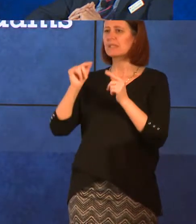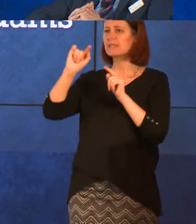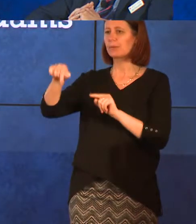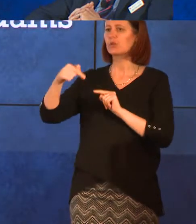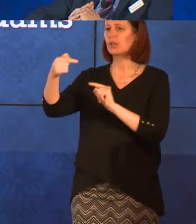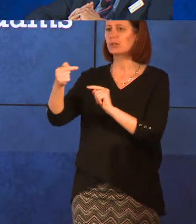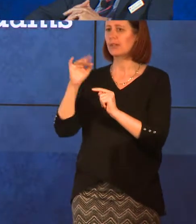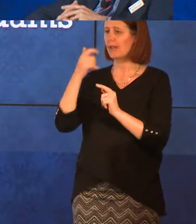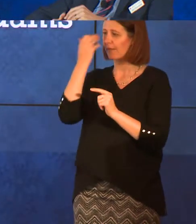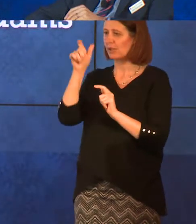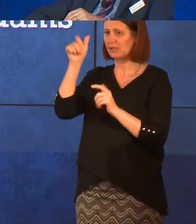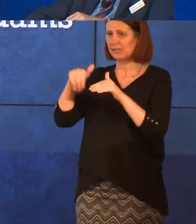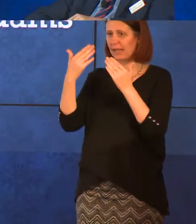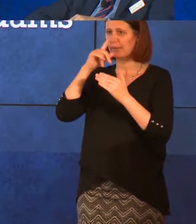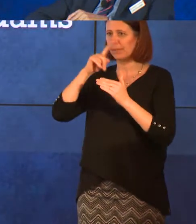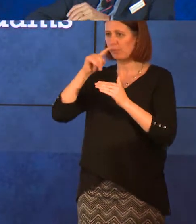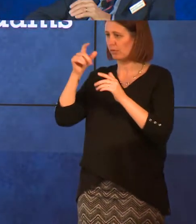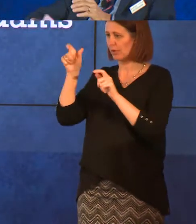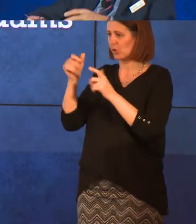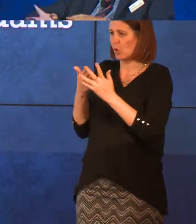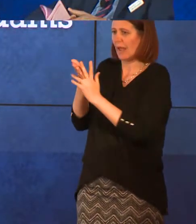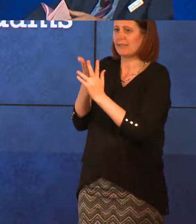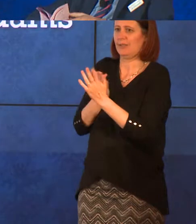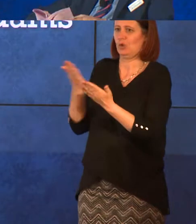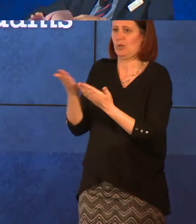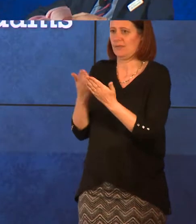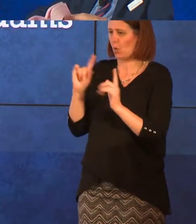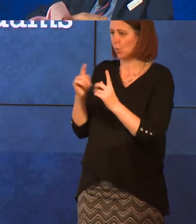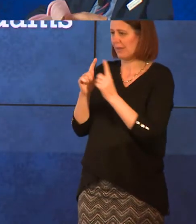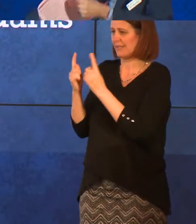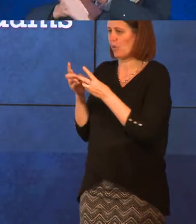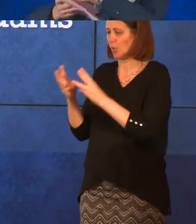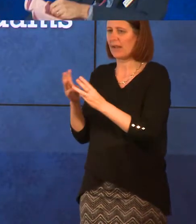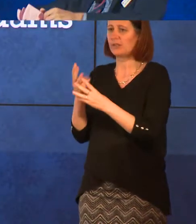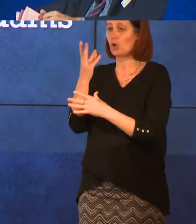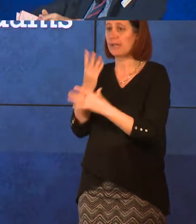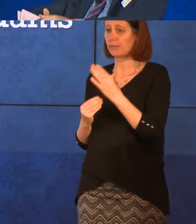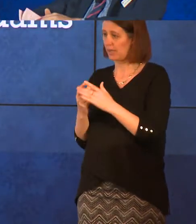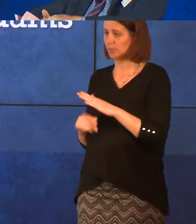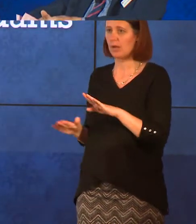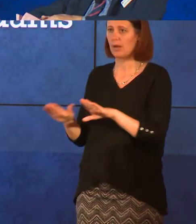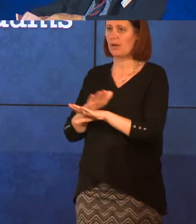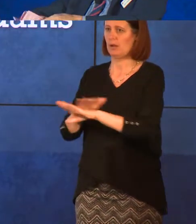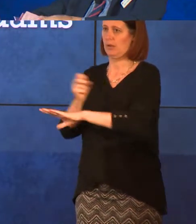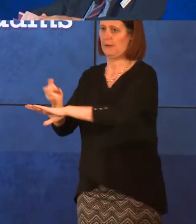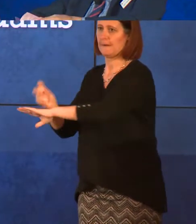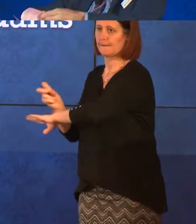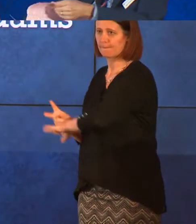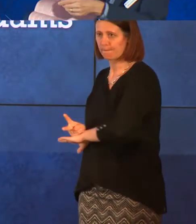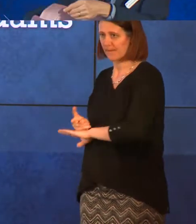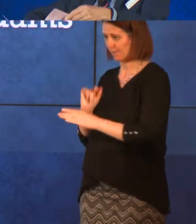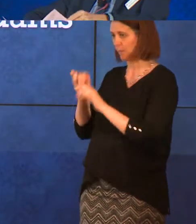everyday participants face in accessing services? What are some of the ways that these gaps can be overcome from a systematic point of